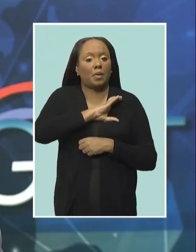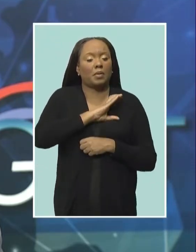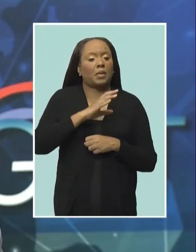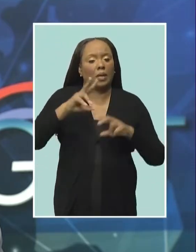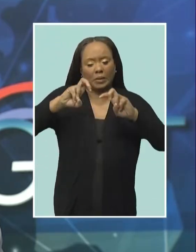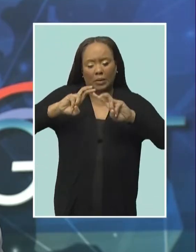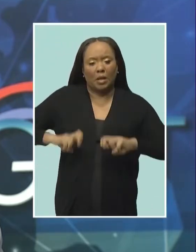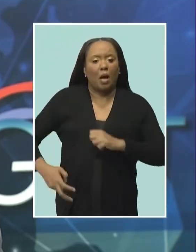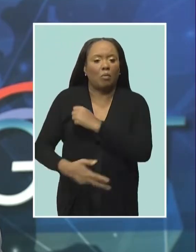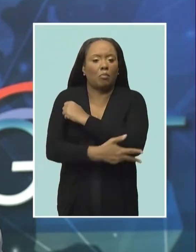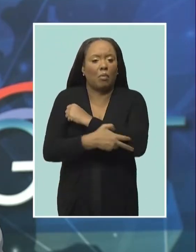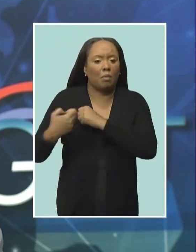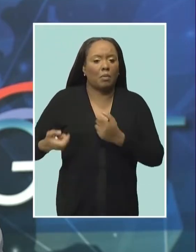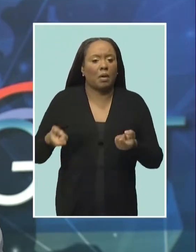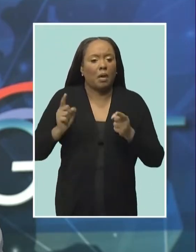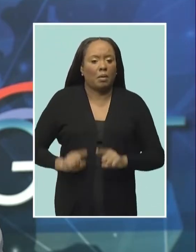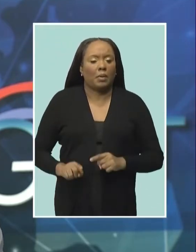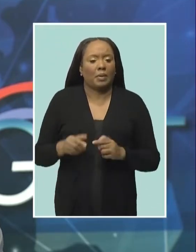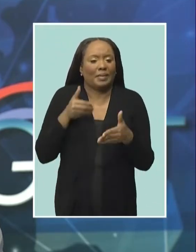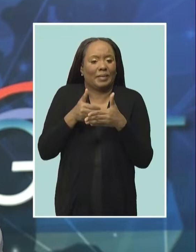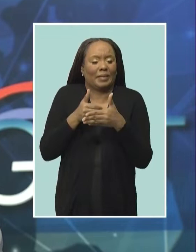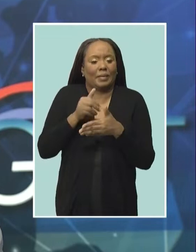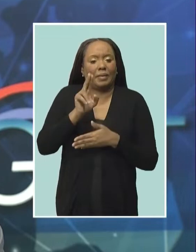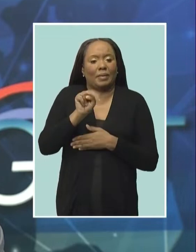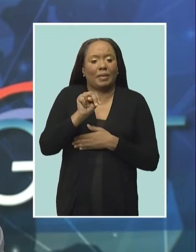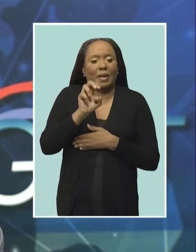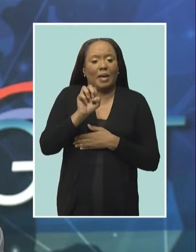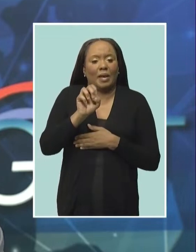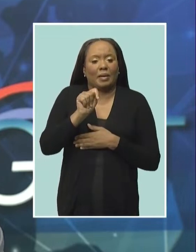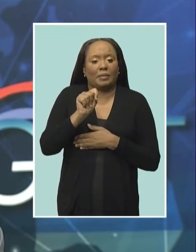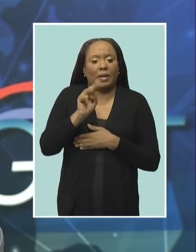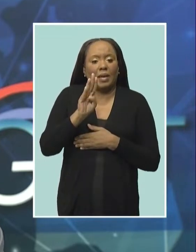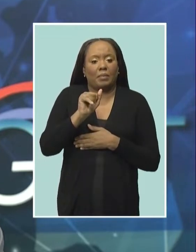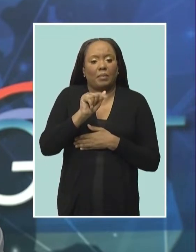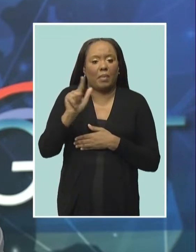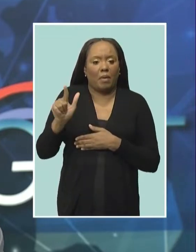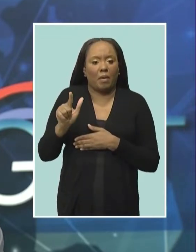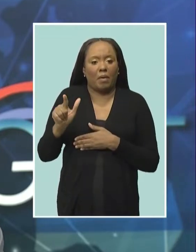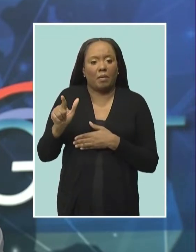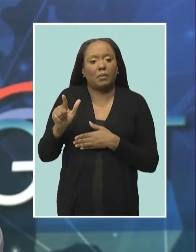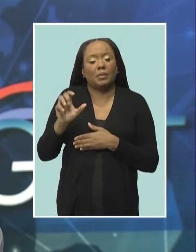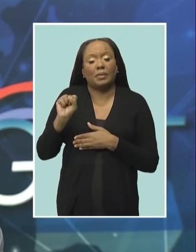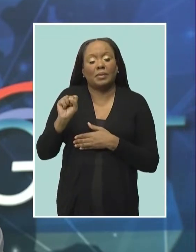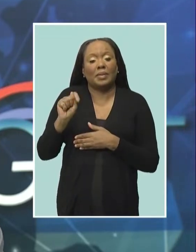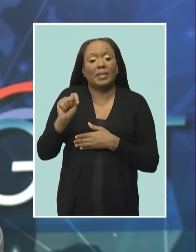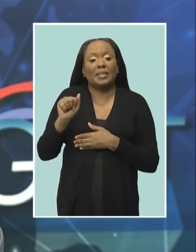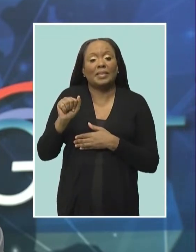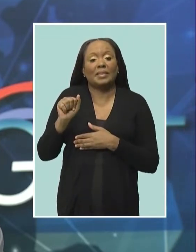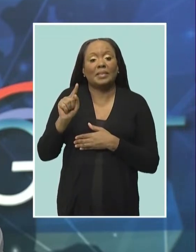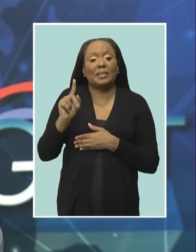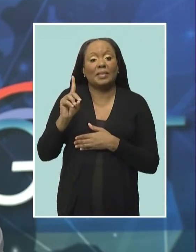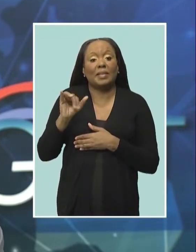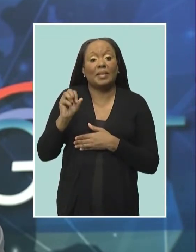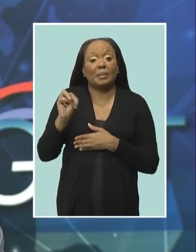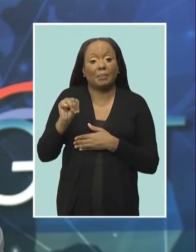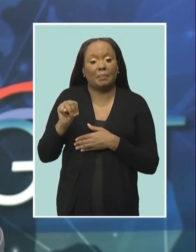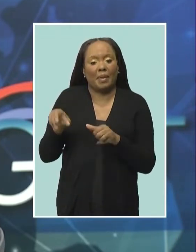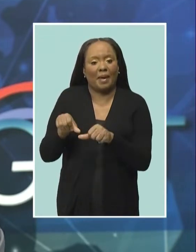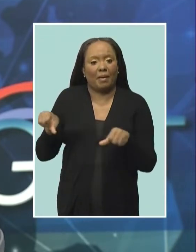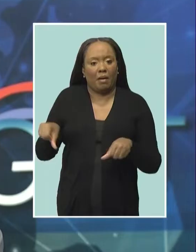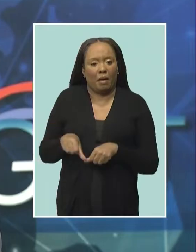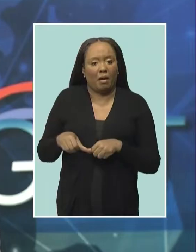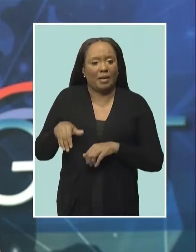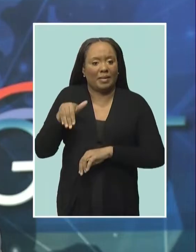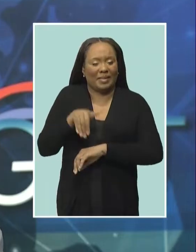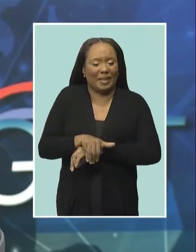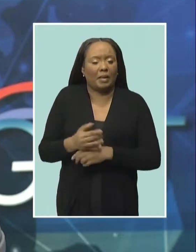robbery in the parking area of the netball stadium at Waterford St. Michael, where a woman's car was stolen on Monday night. The incident took